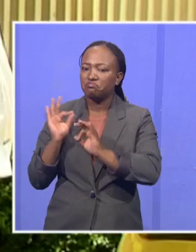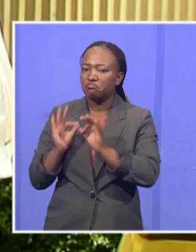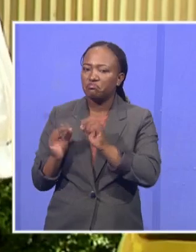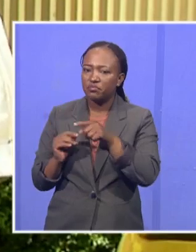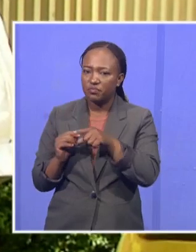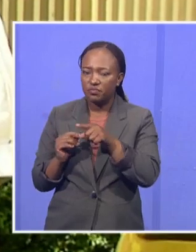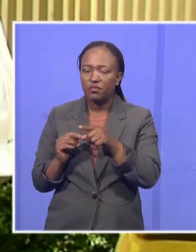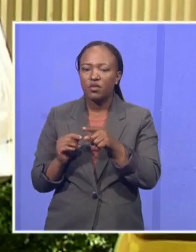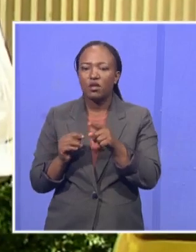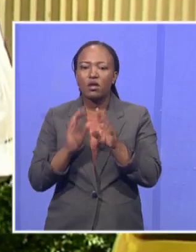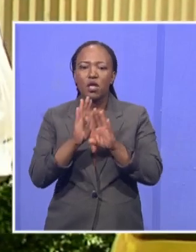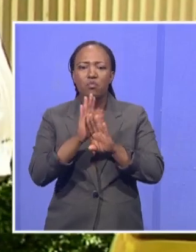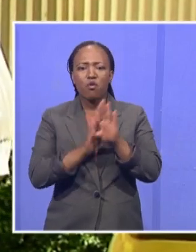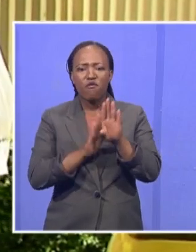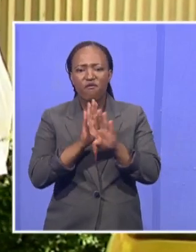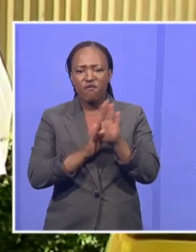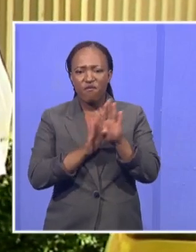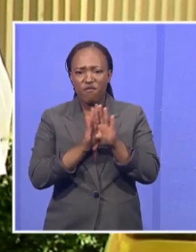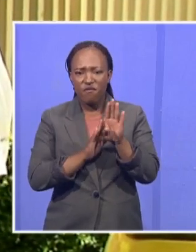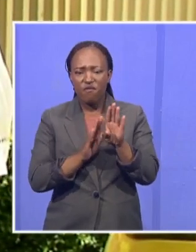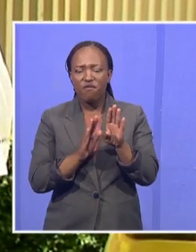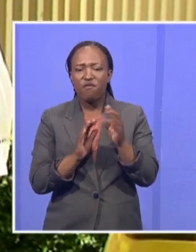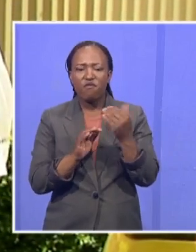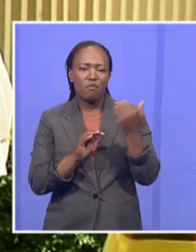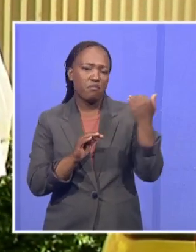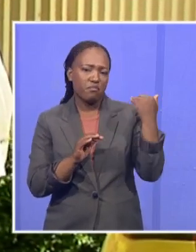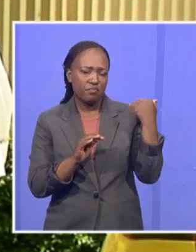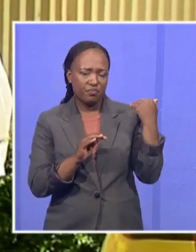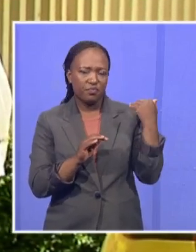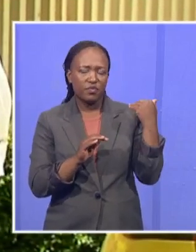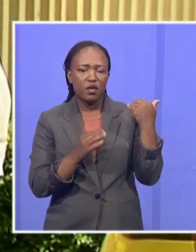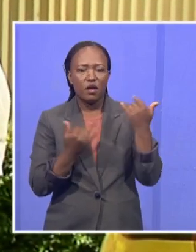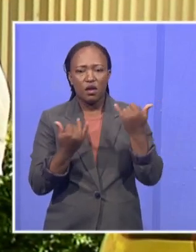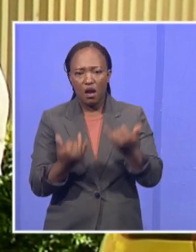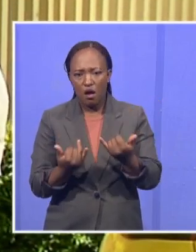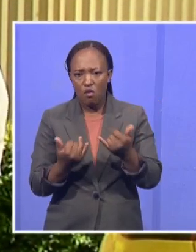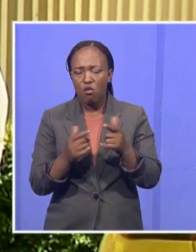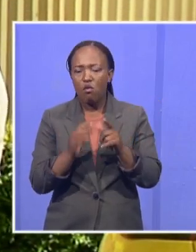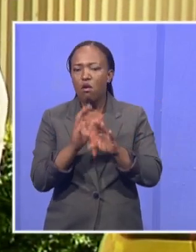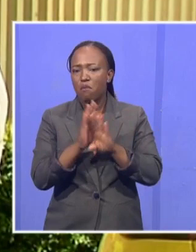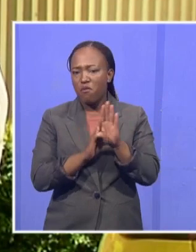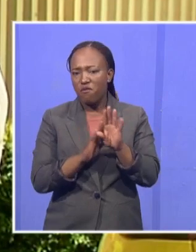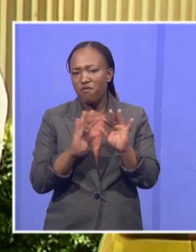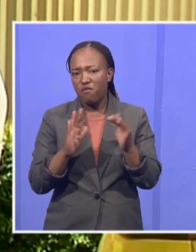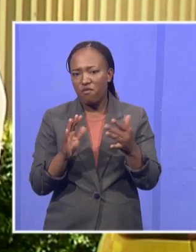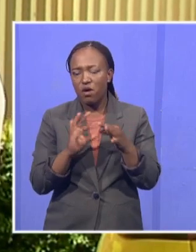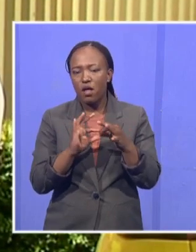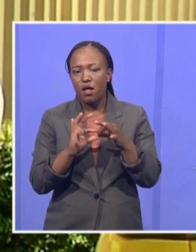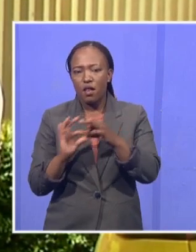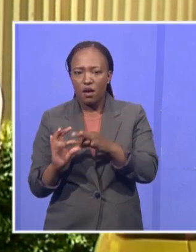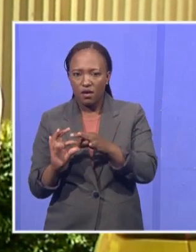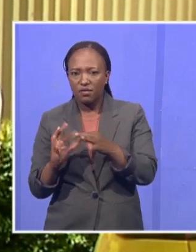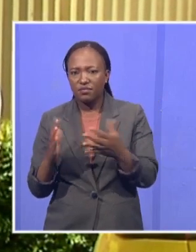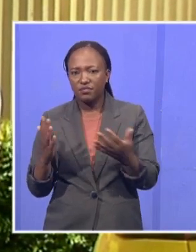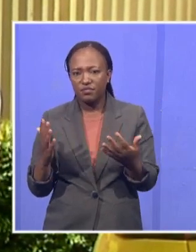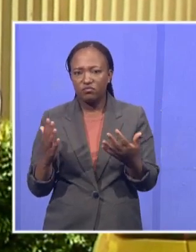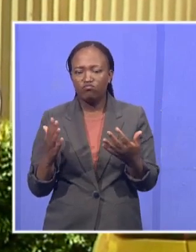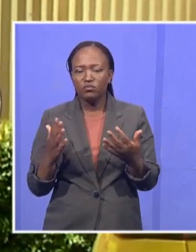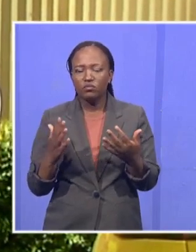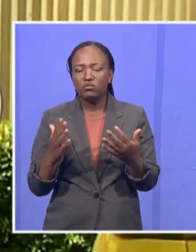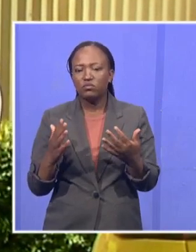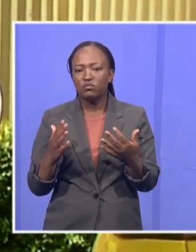the improvement from the previous pass rate to now, but I also want you to perhaps link it to some